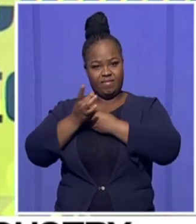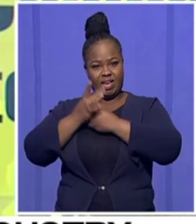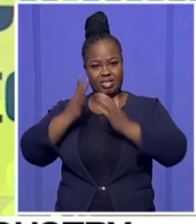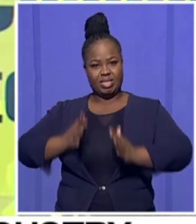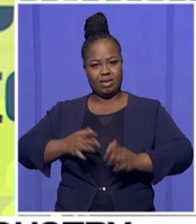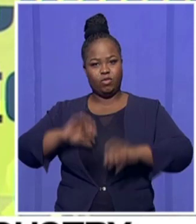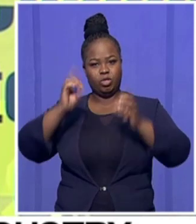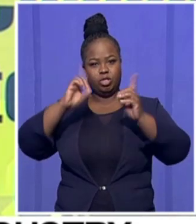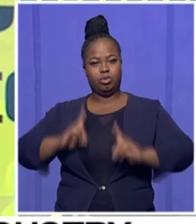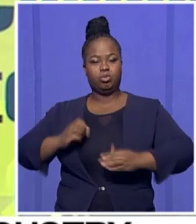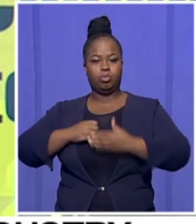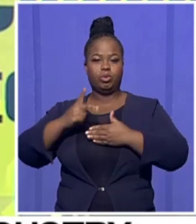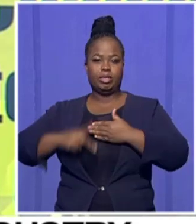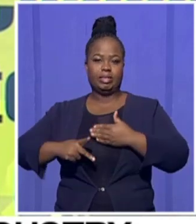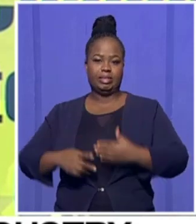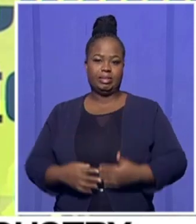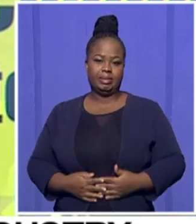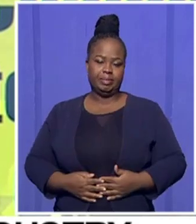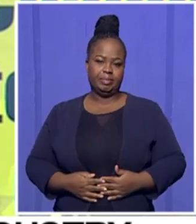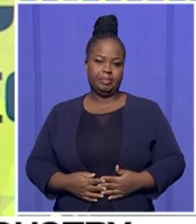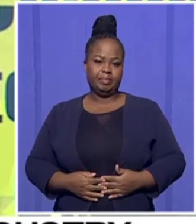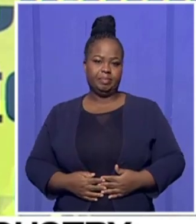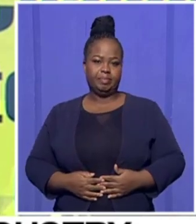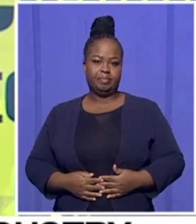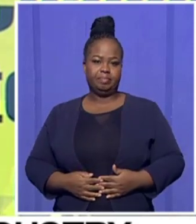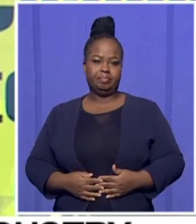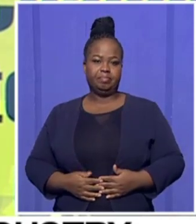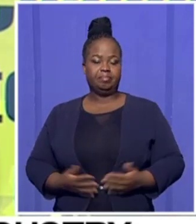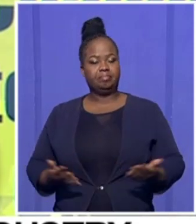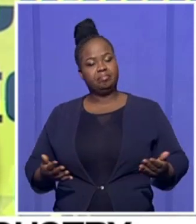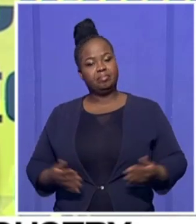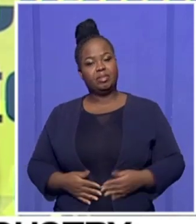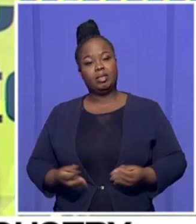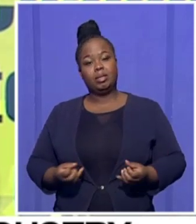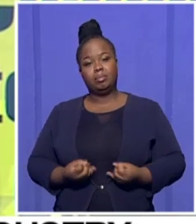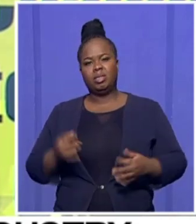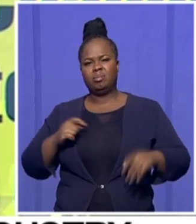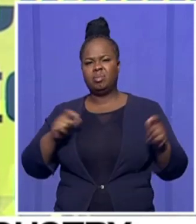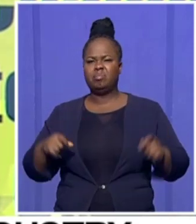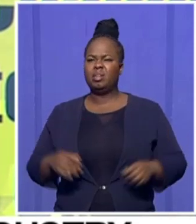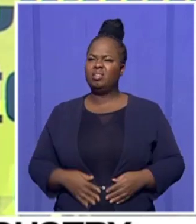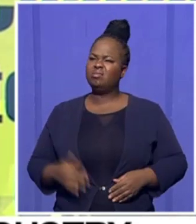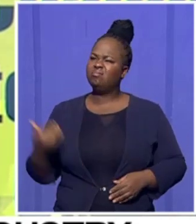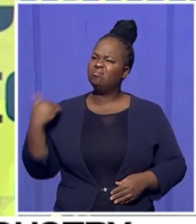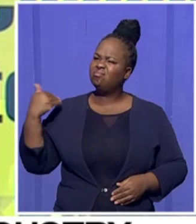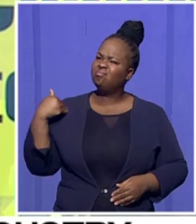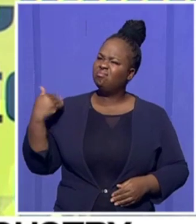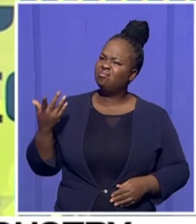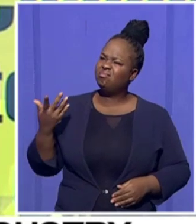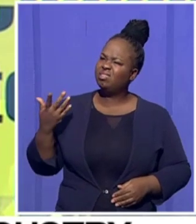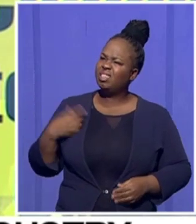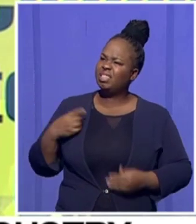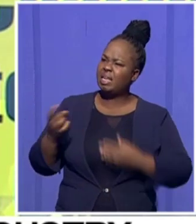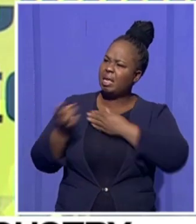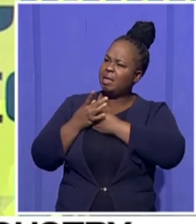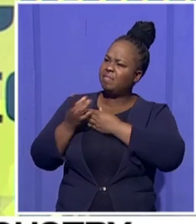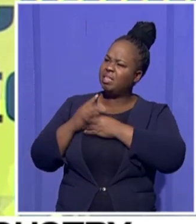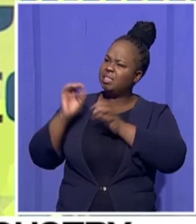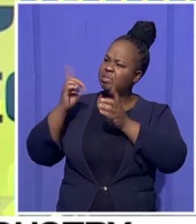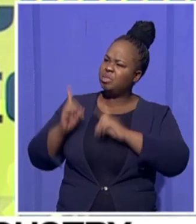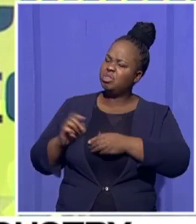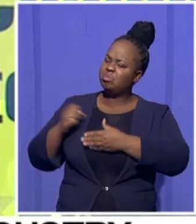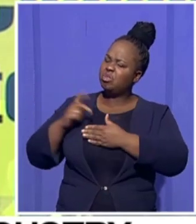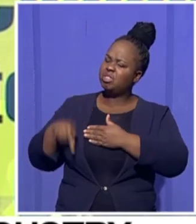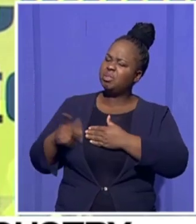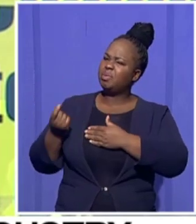special projects. And many people used to ask us, what does an advisor for special projects